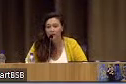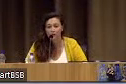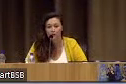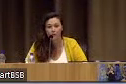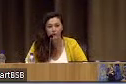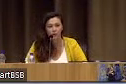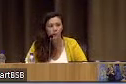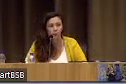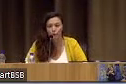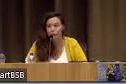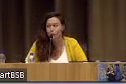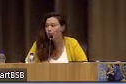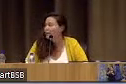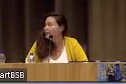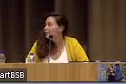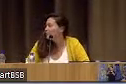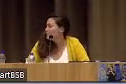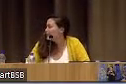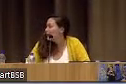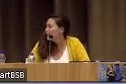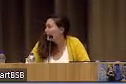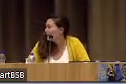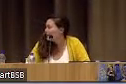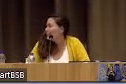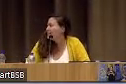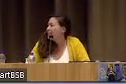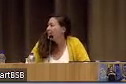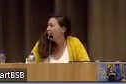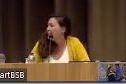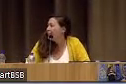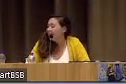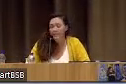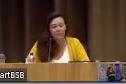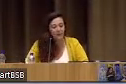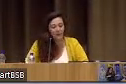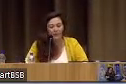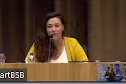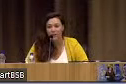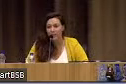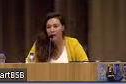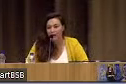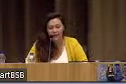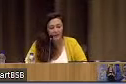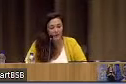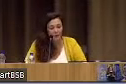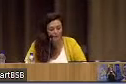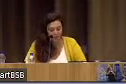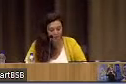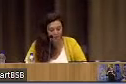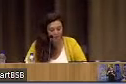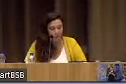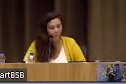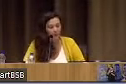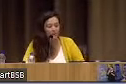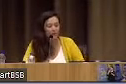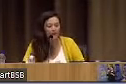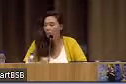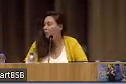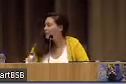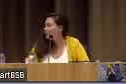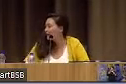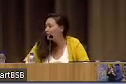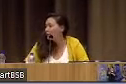my experiences and share the experiences of DataSUS. I would like to greet the table. I hope that we have a rich